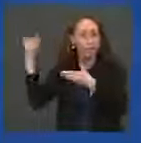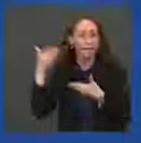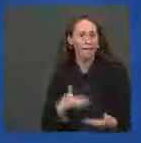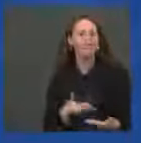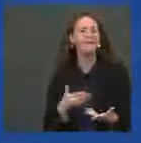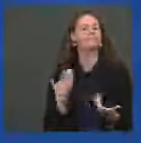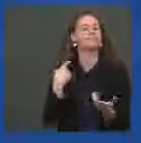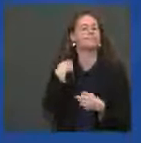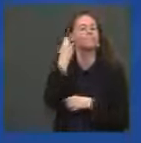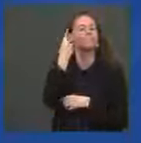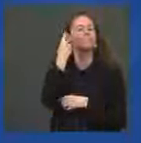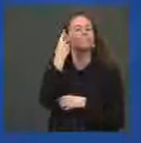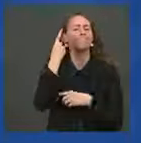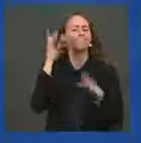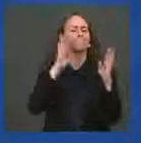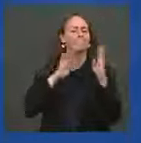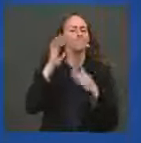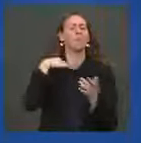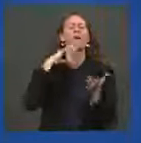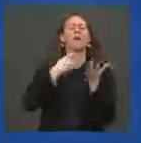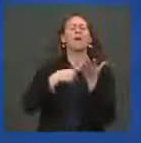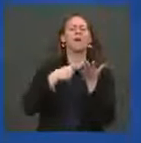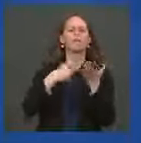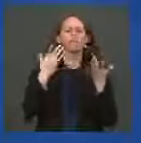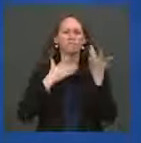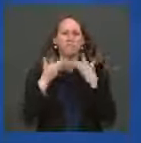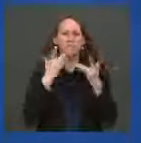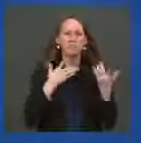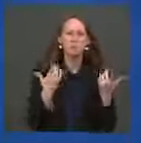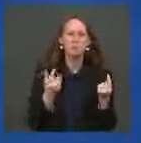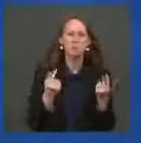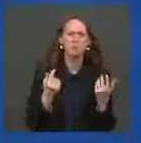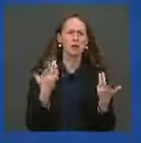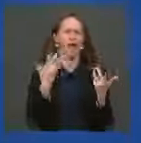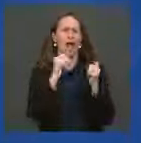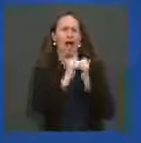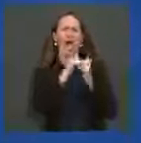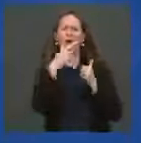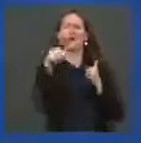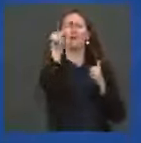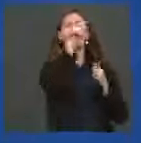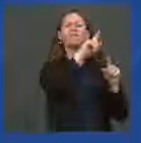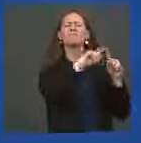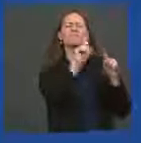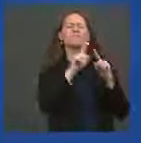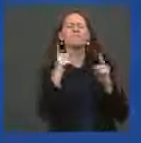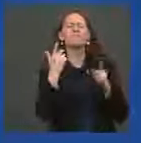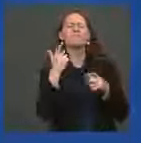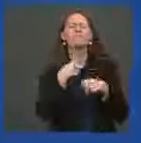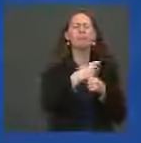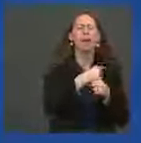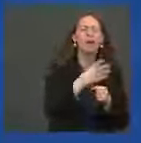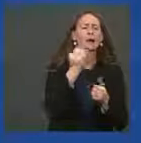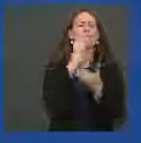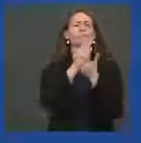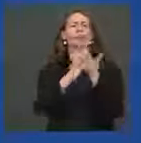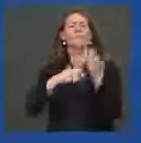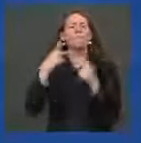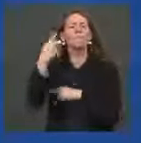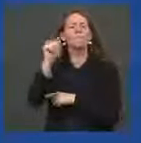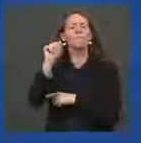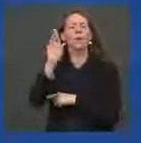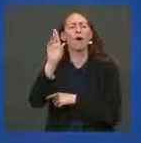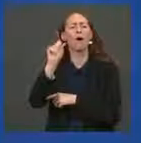chains essentially mean how we make things and how the material and parts get delivered to a